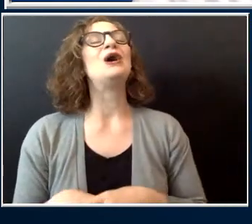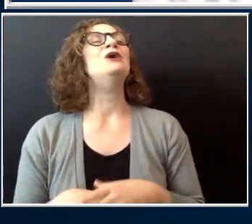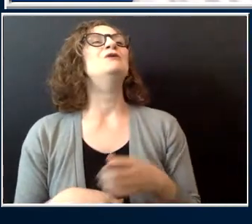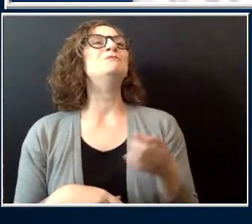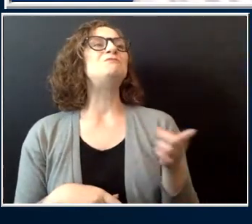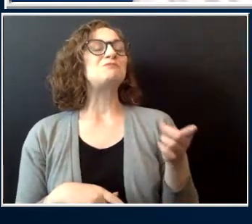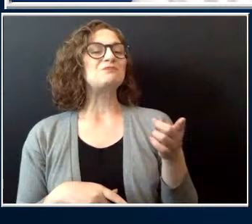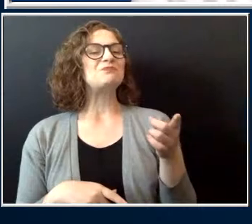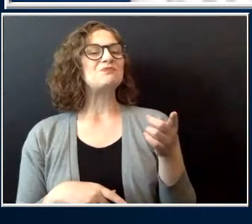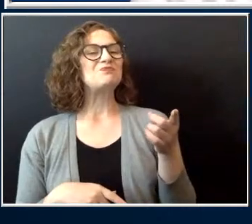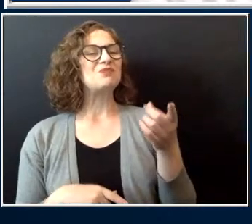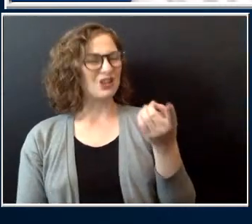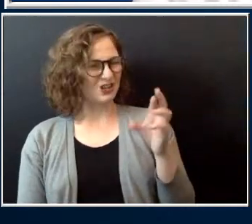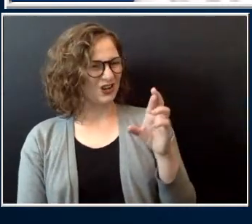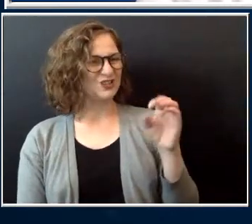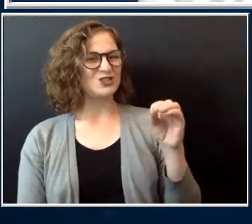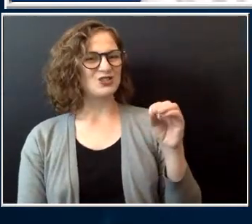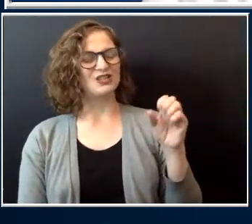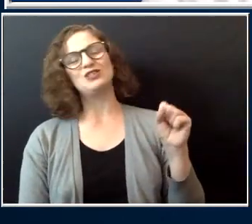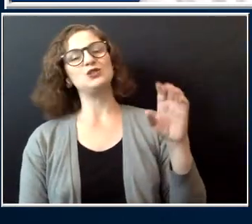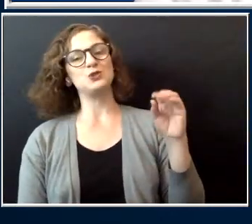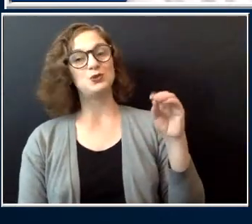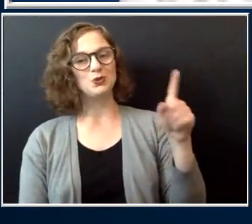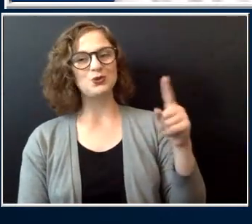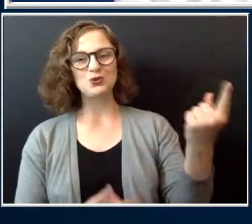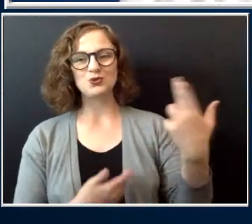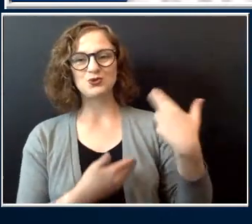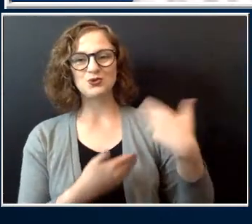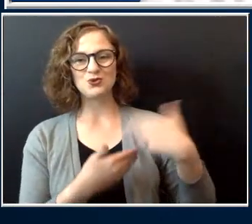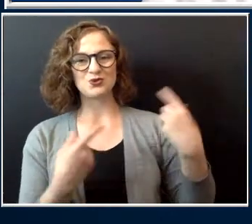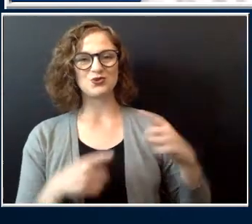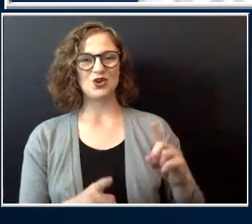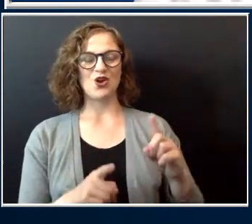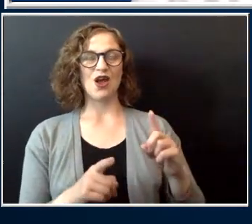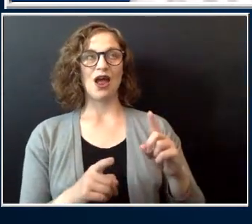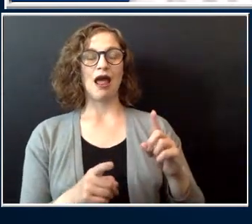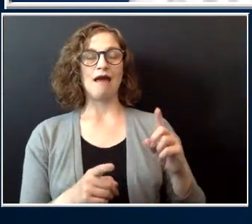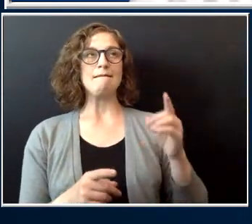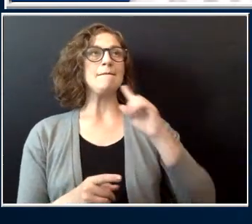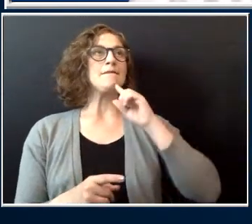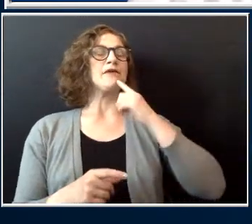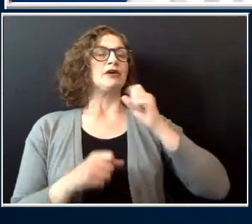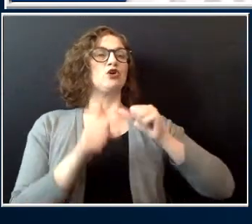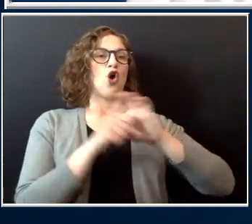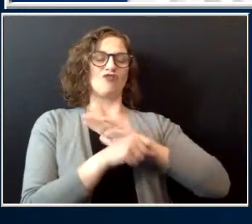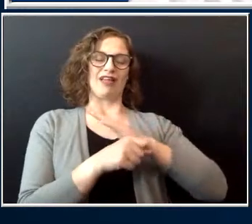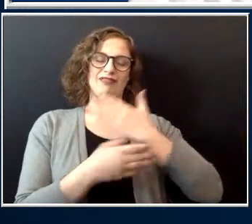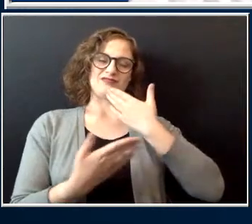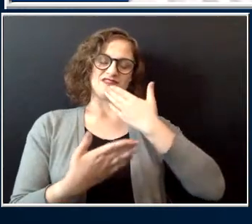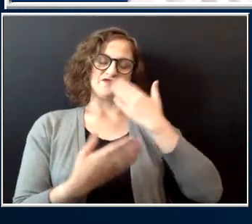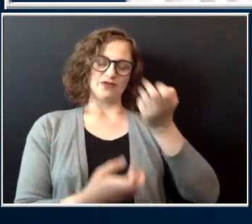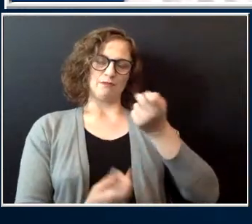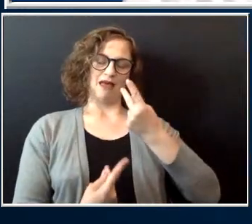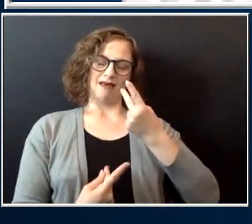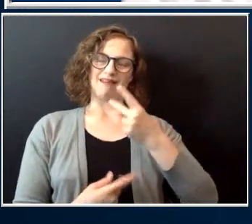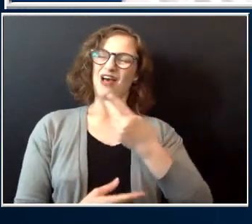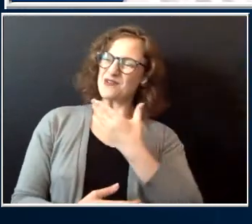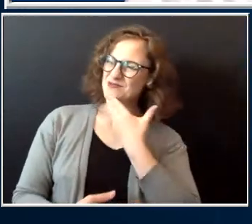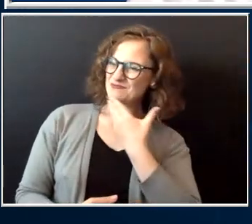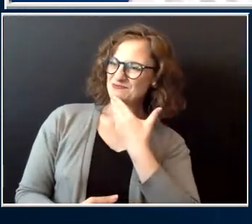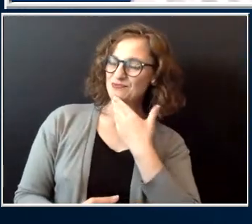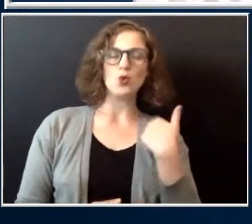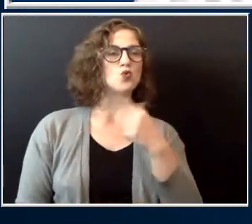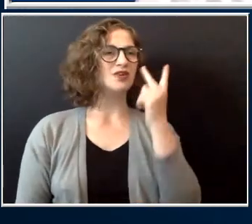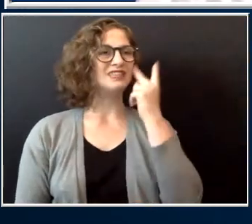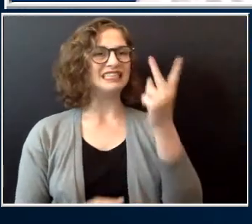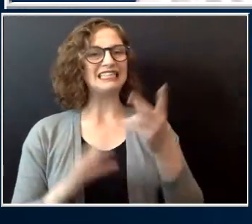the height of COVID, so welcome back. Thank you. Thanks for having me back. We've seen the stories of parents leaving kids in their cars. Now, I'm